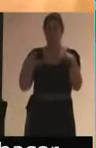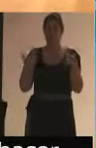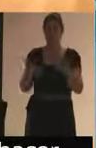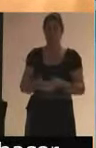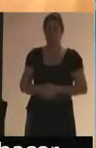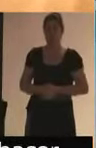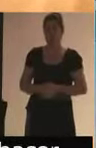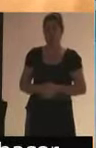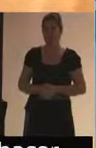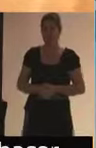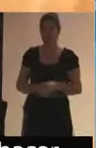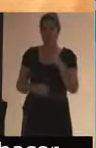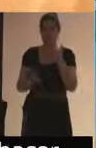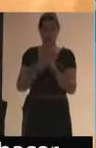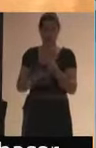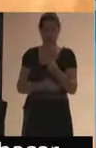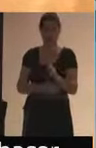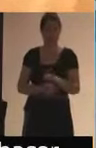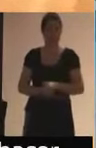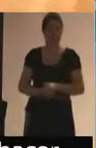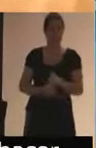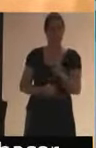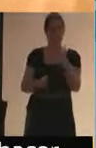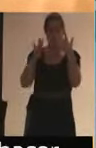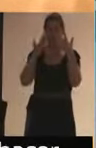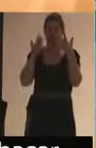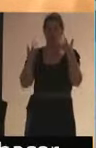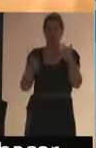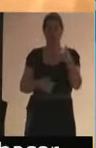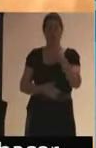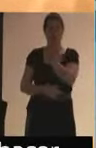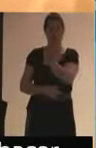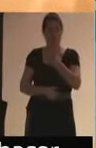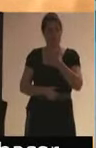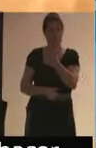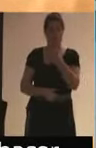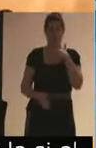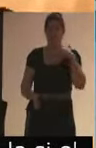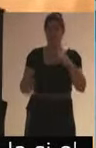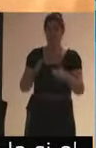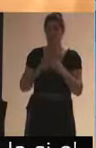And if you allow me, I'd like to say some final words to